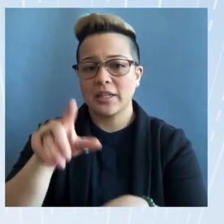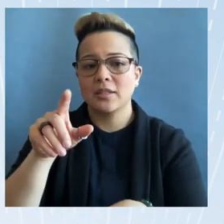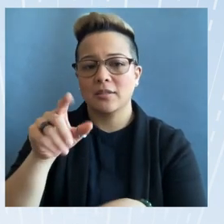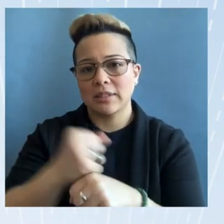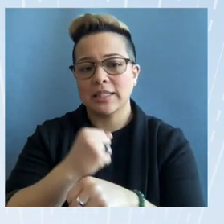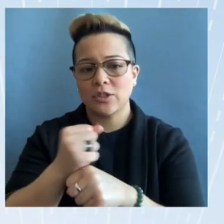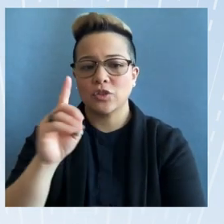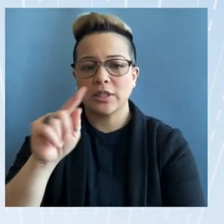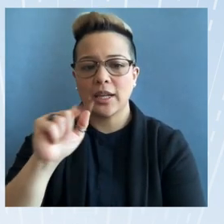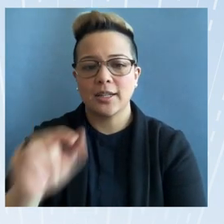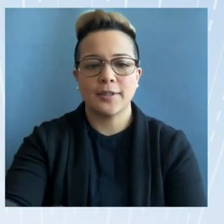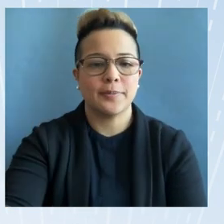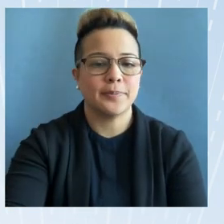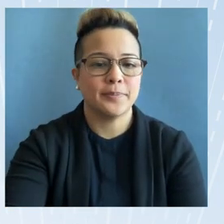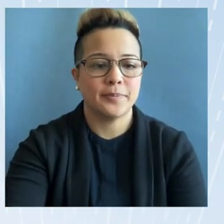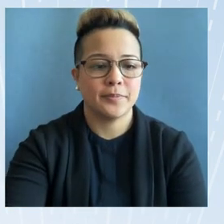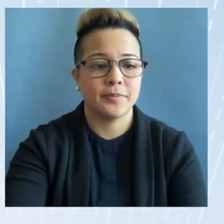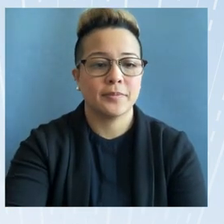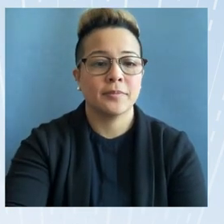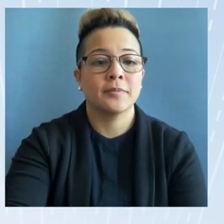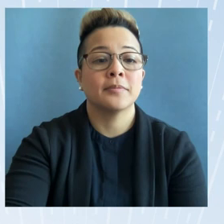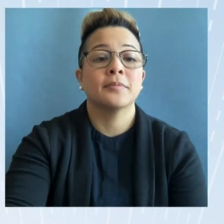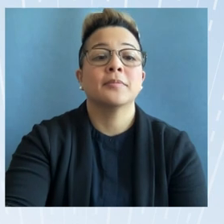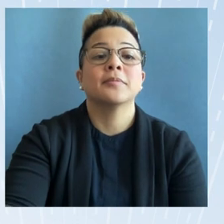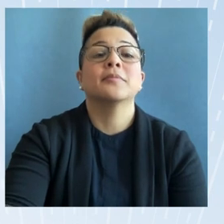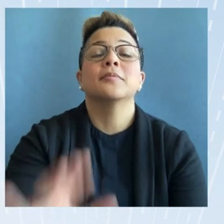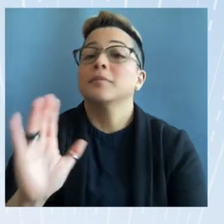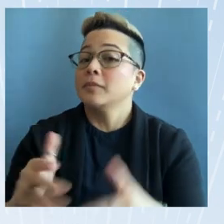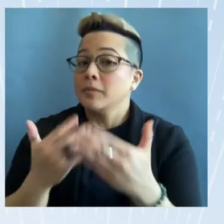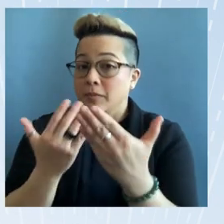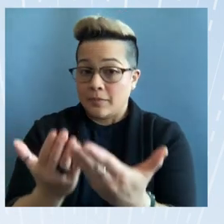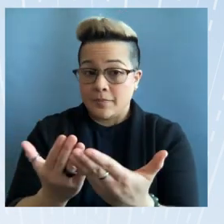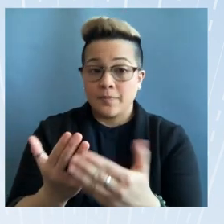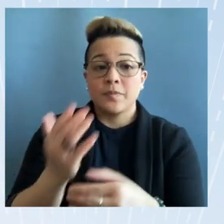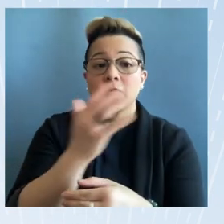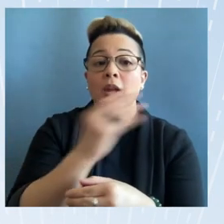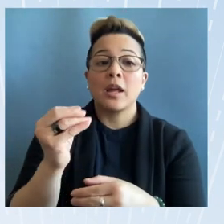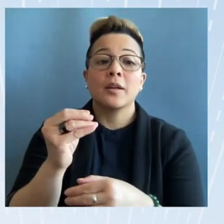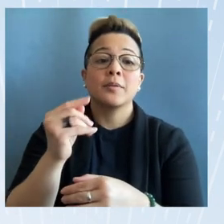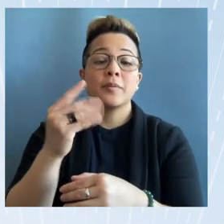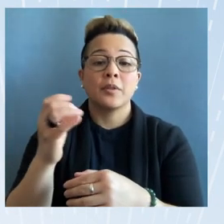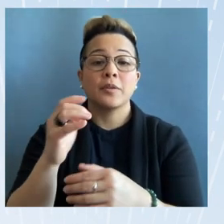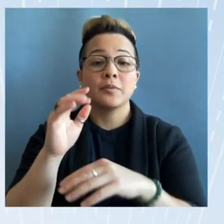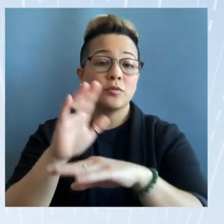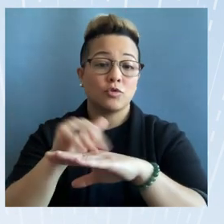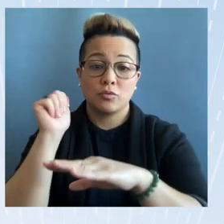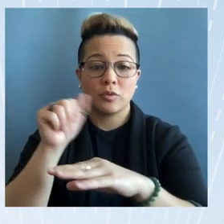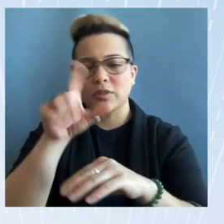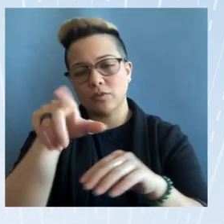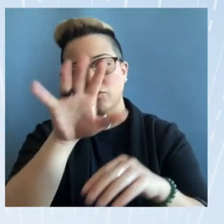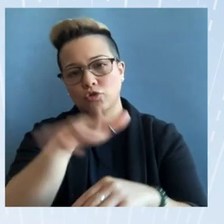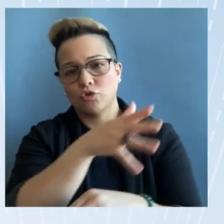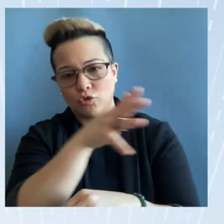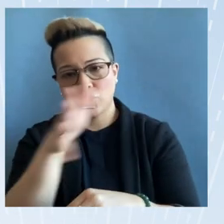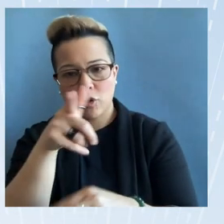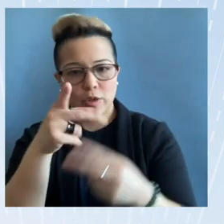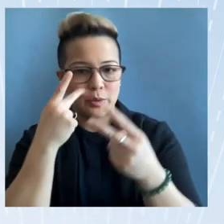data. The recommendation and the chart here that you see is has been prepared by